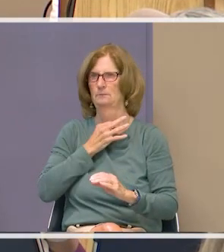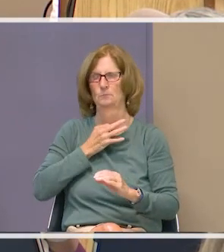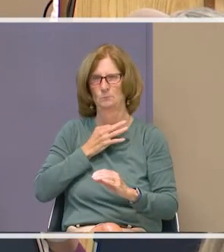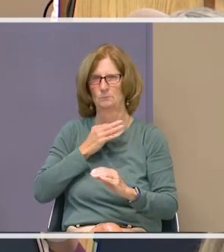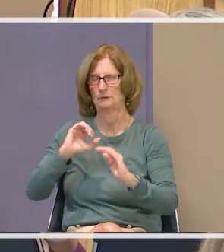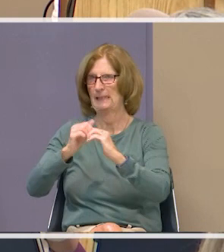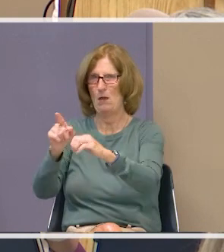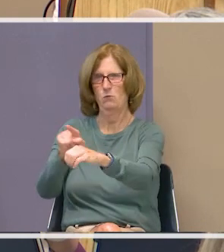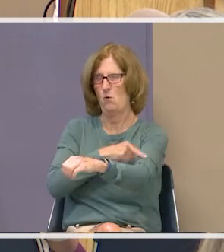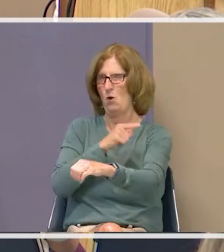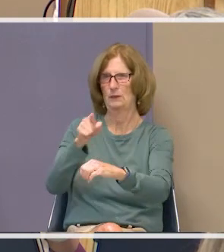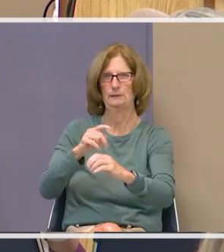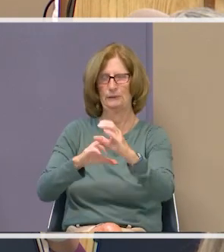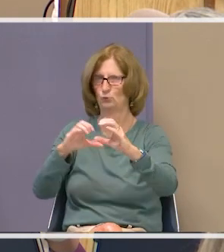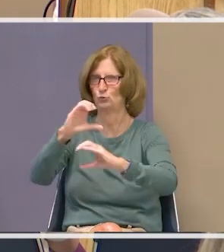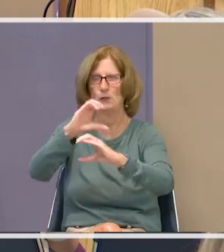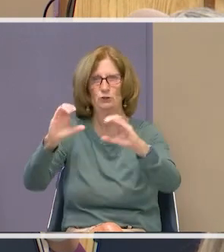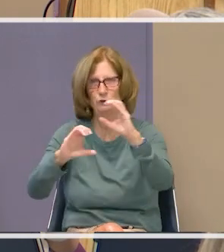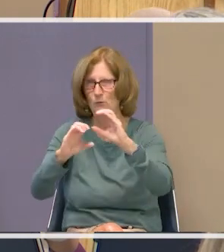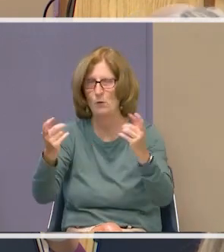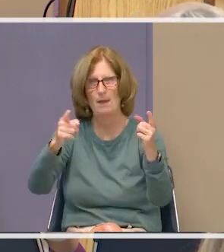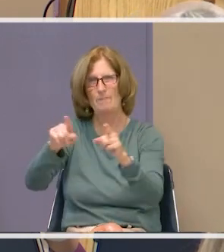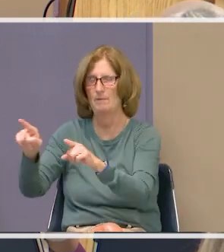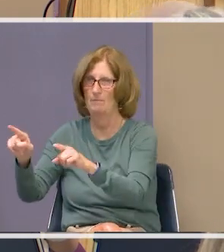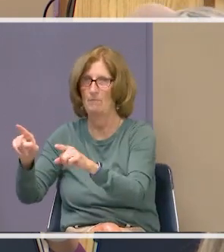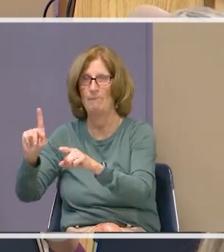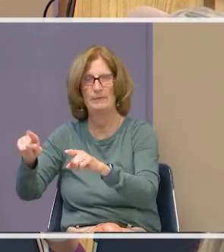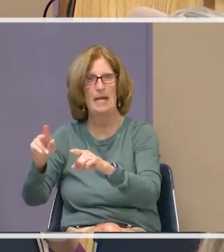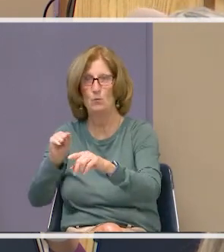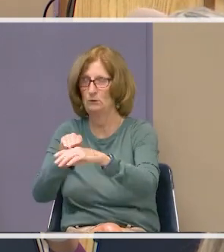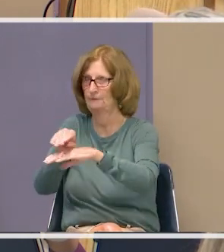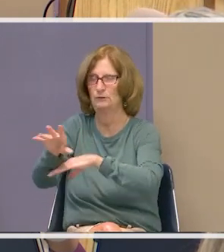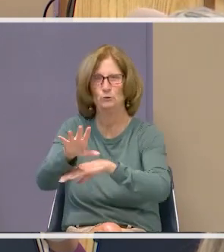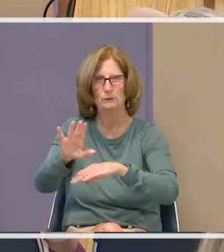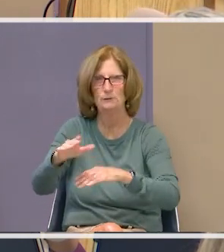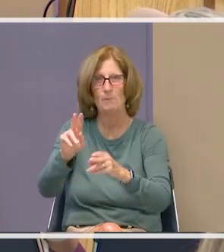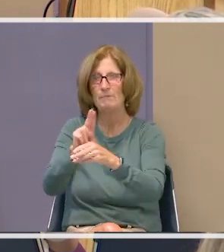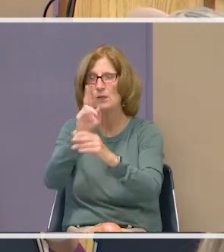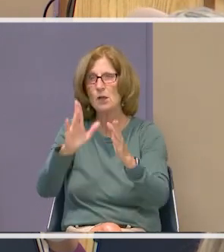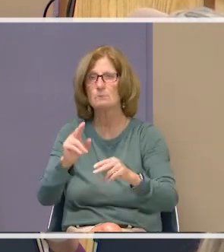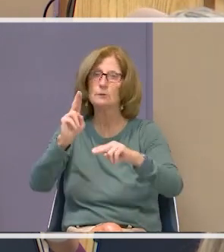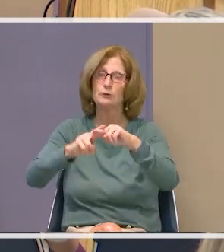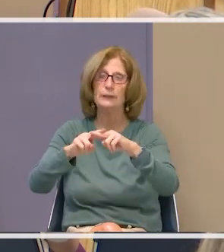construction going to be? Because that also is going to directly affect my customers sitting outside.